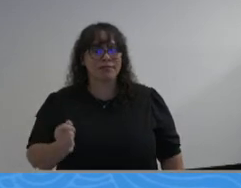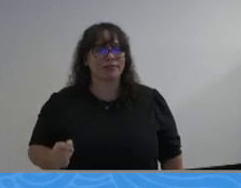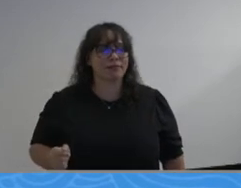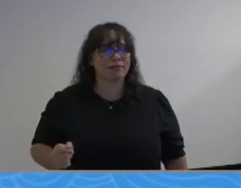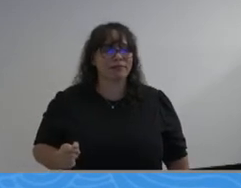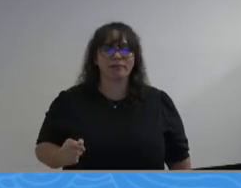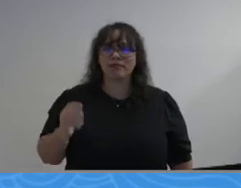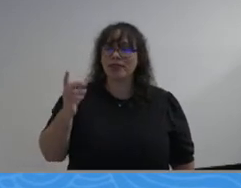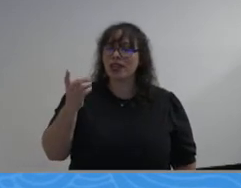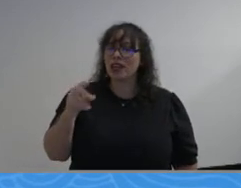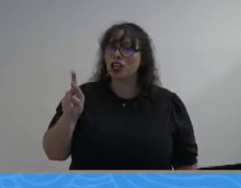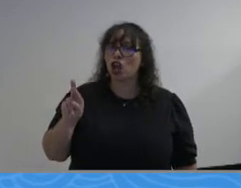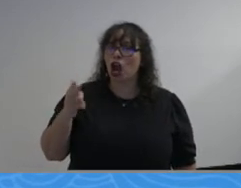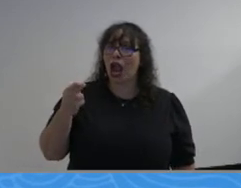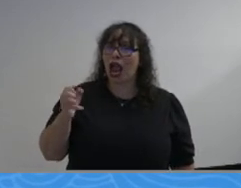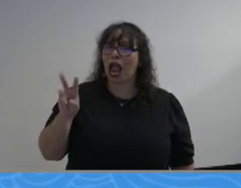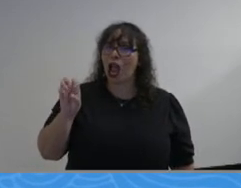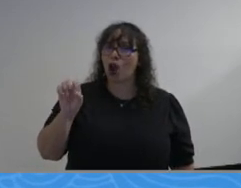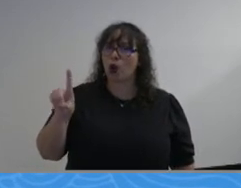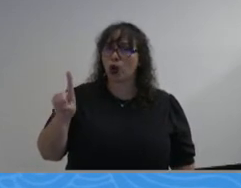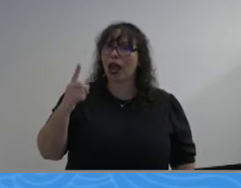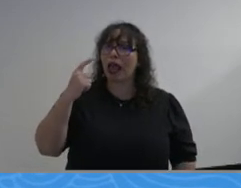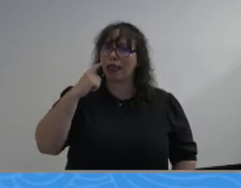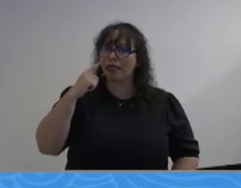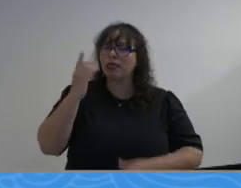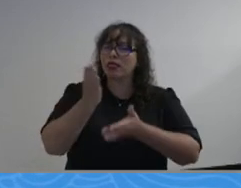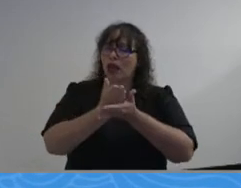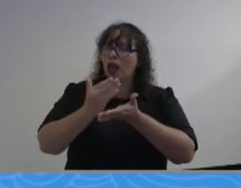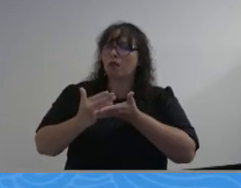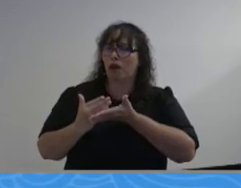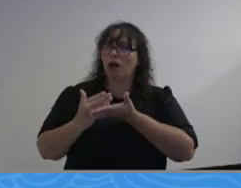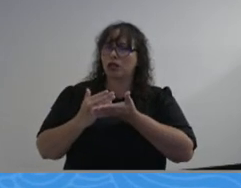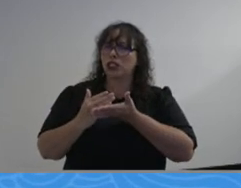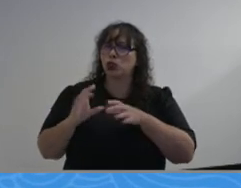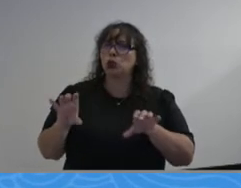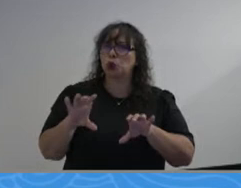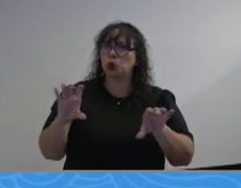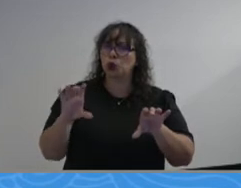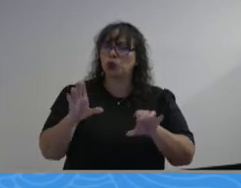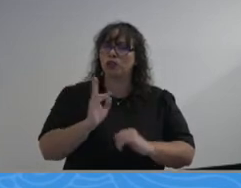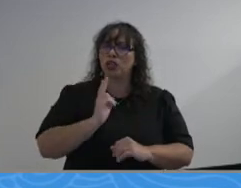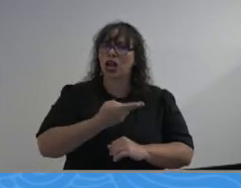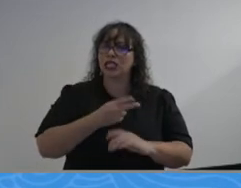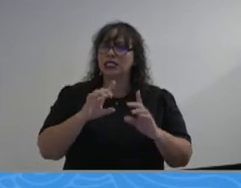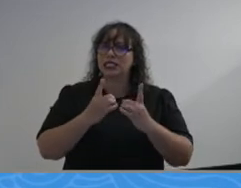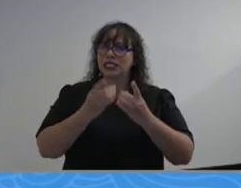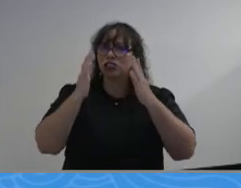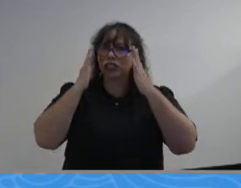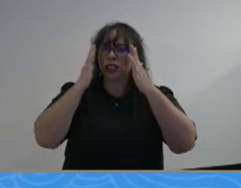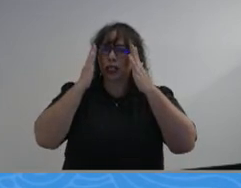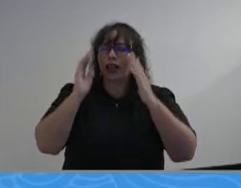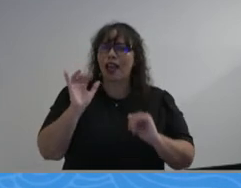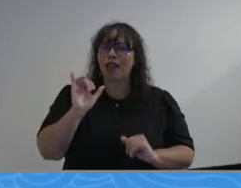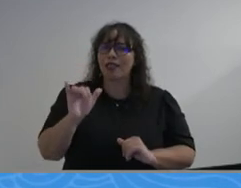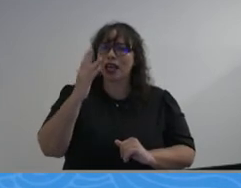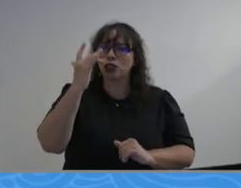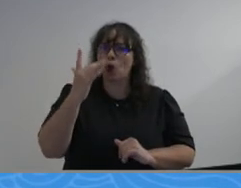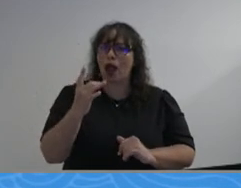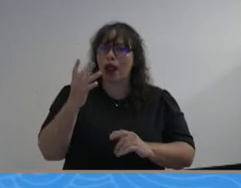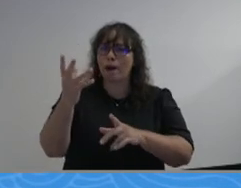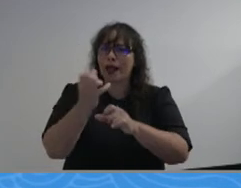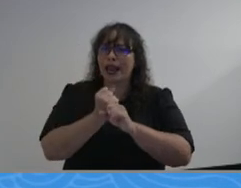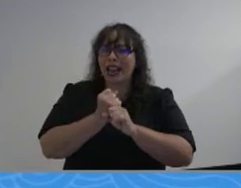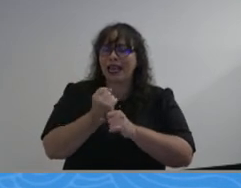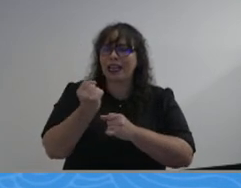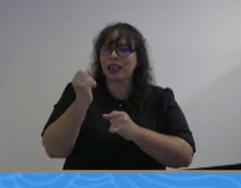Dr. Howard, I believe there are components that do. And, you know, for us as a district, and this is why we are gleaning the perspectives of